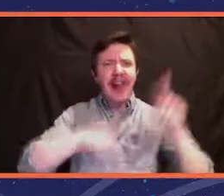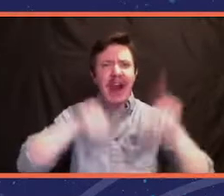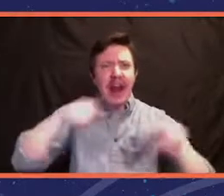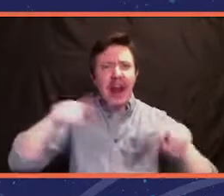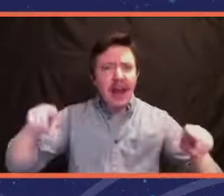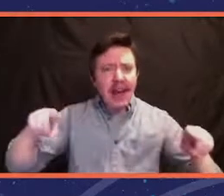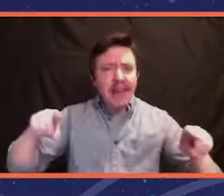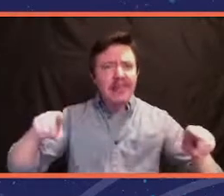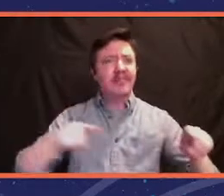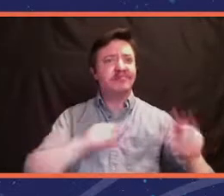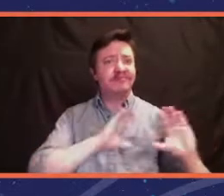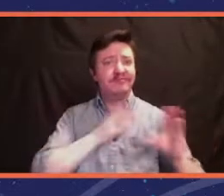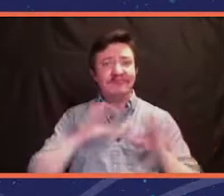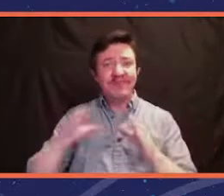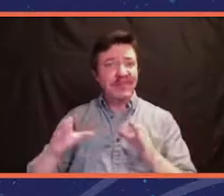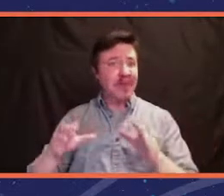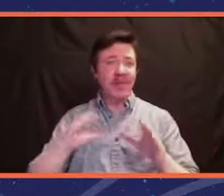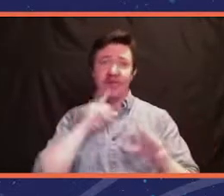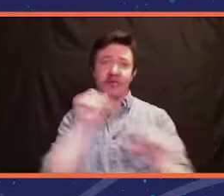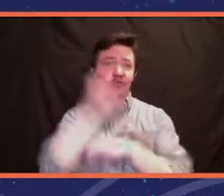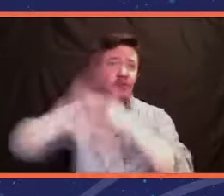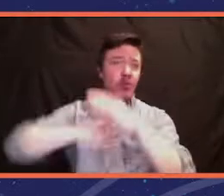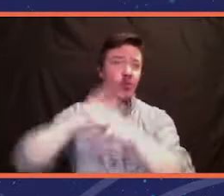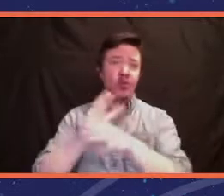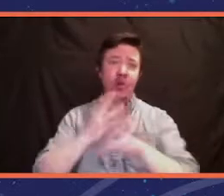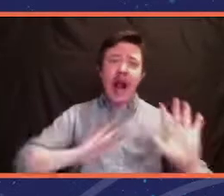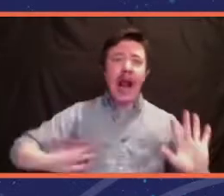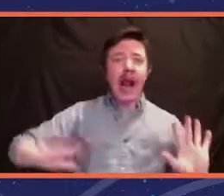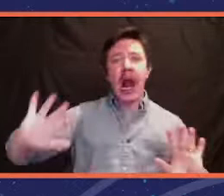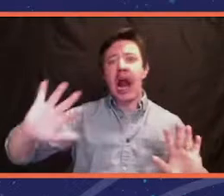the really all over the globe.